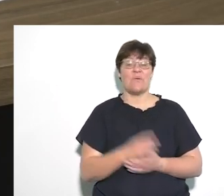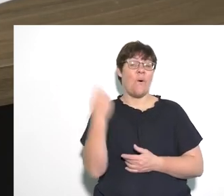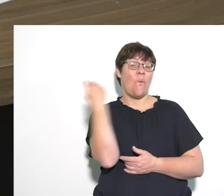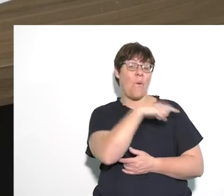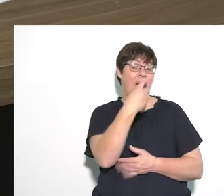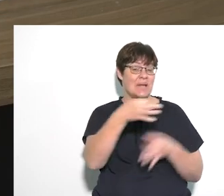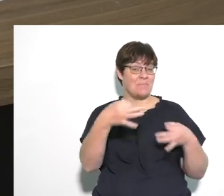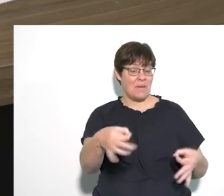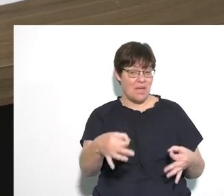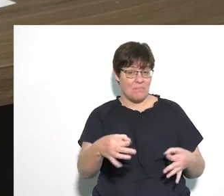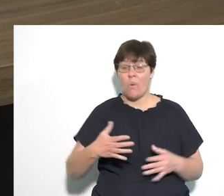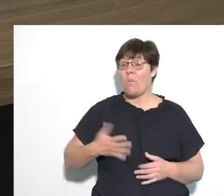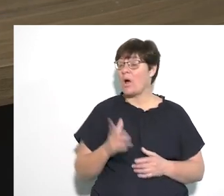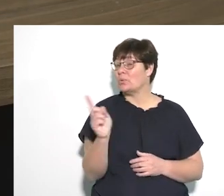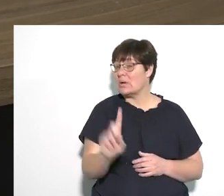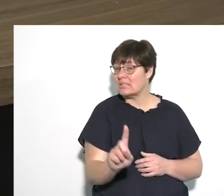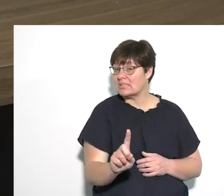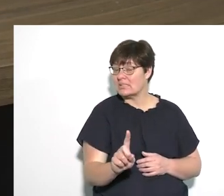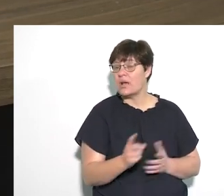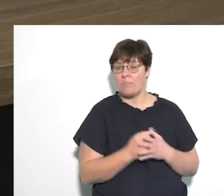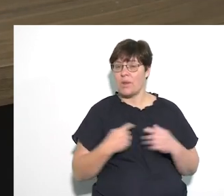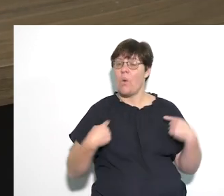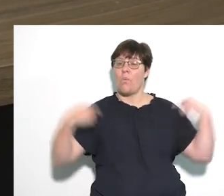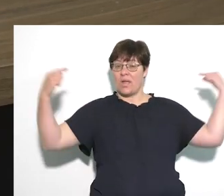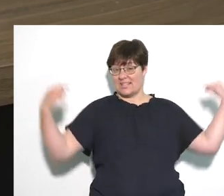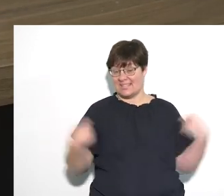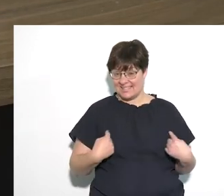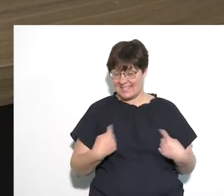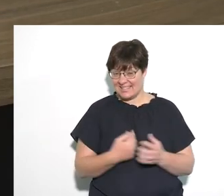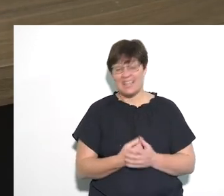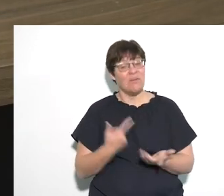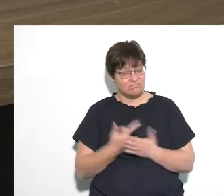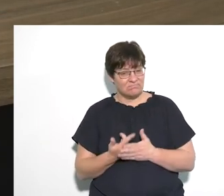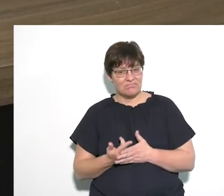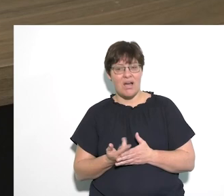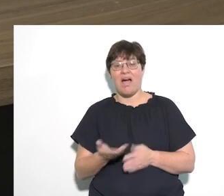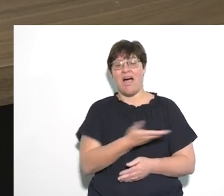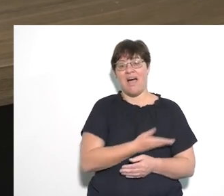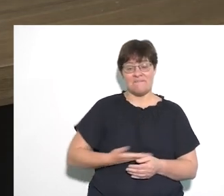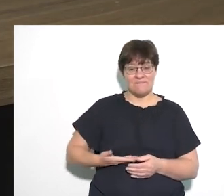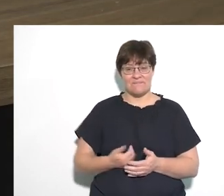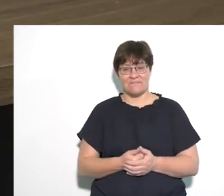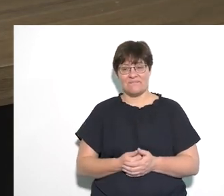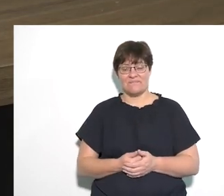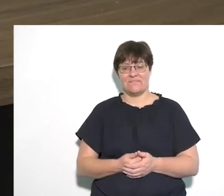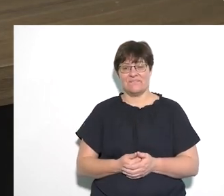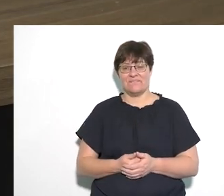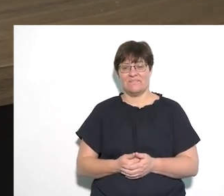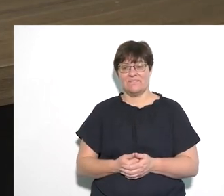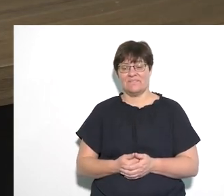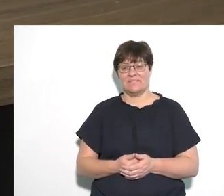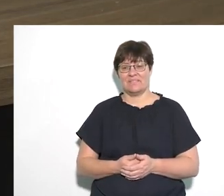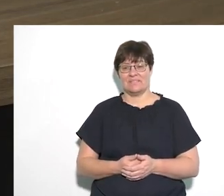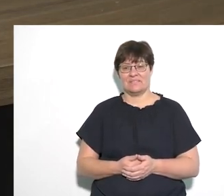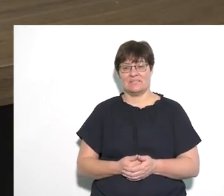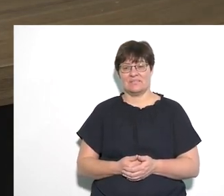my white piece of paper, what I want to do is I want to draw some wings. So you can fold it over in half, like